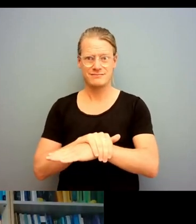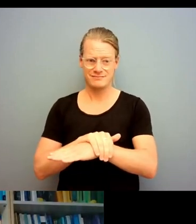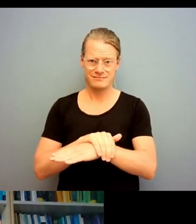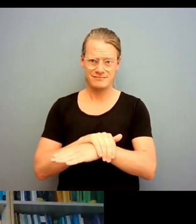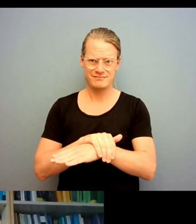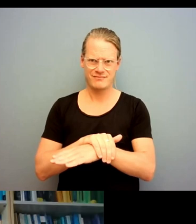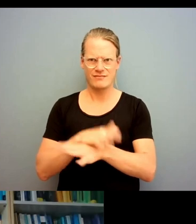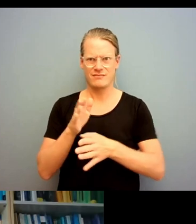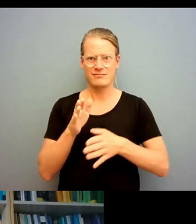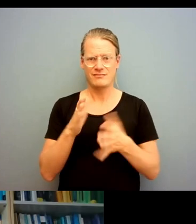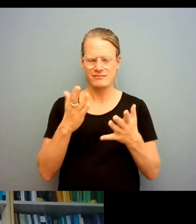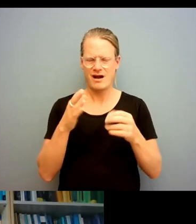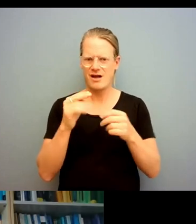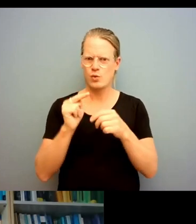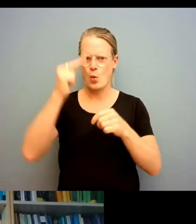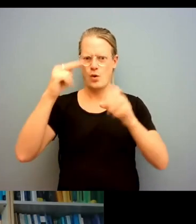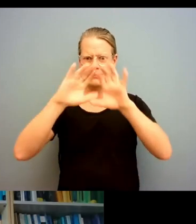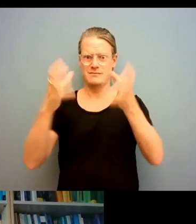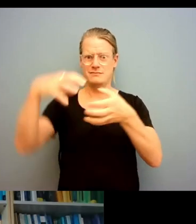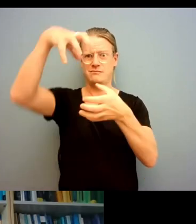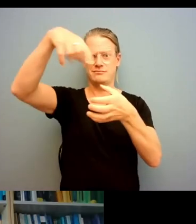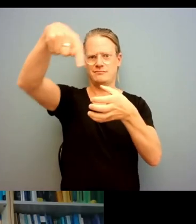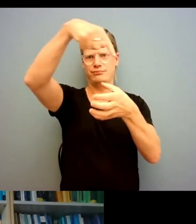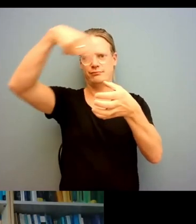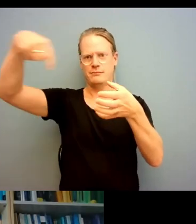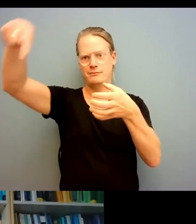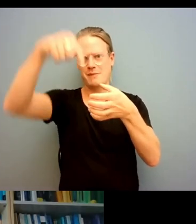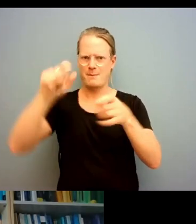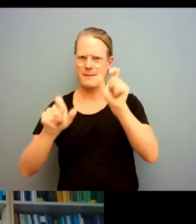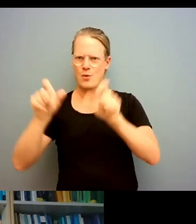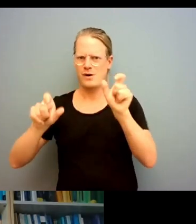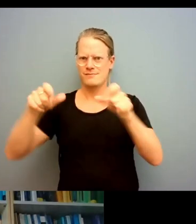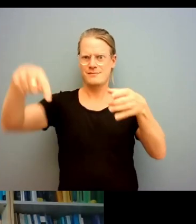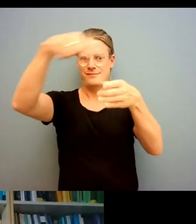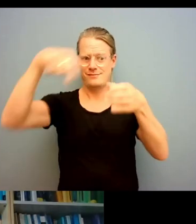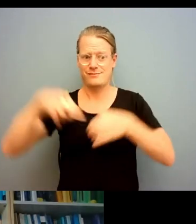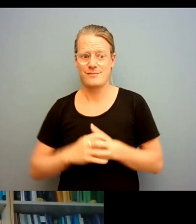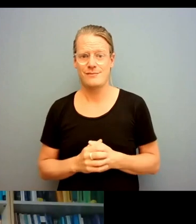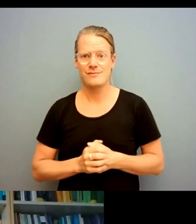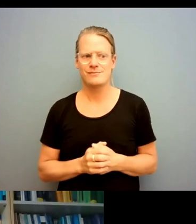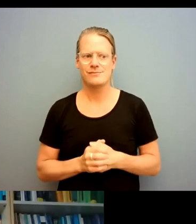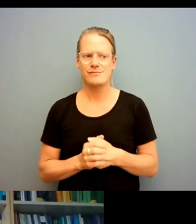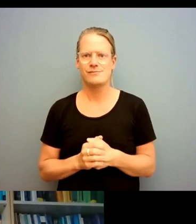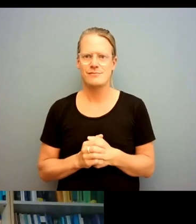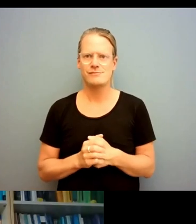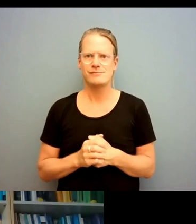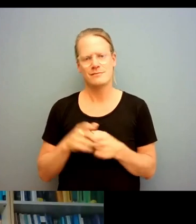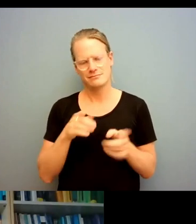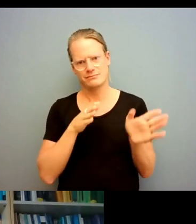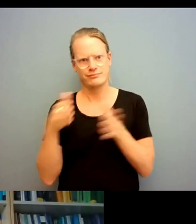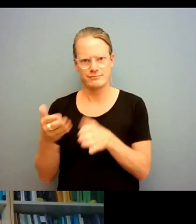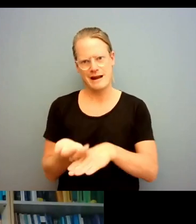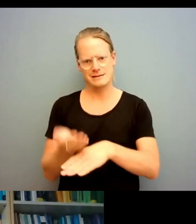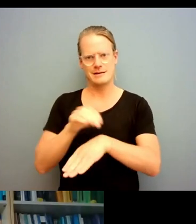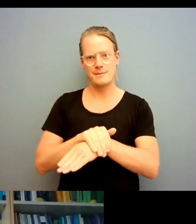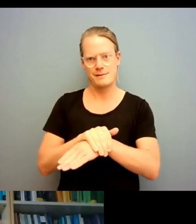with Indigenous Peoples. Sorry, the United Nations Expert Mechanism on the Rights of Indigenous Peoples.